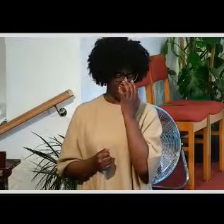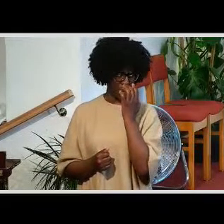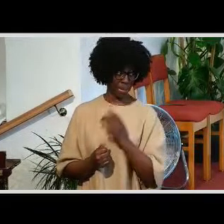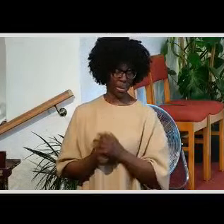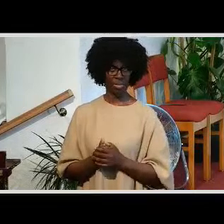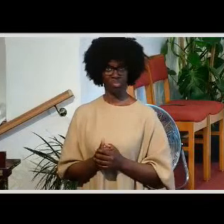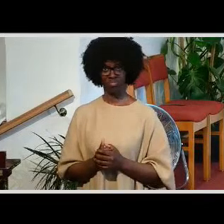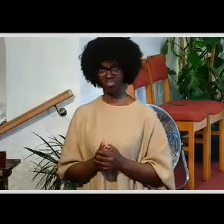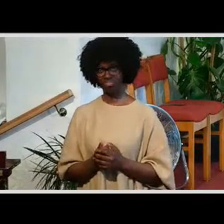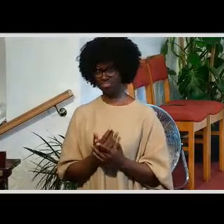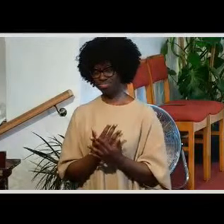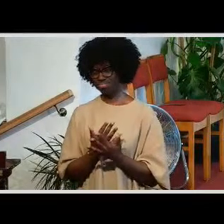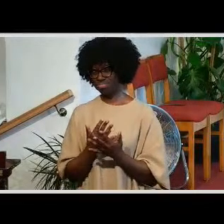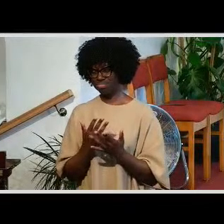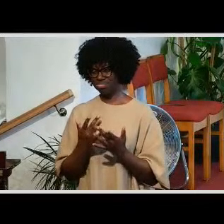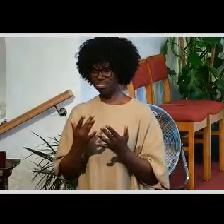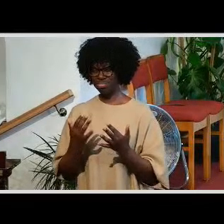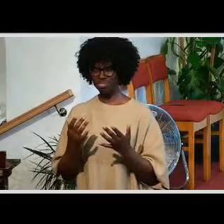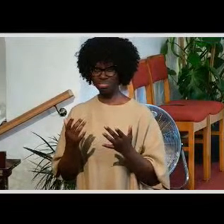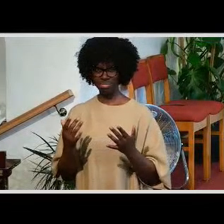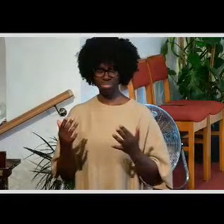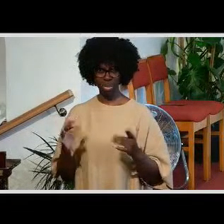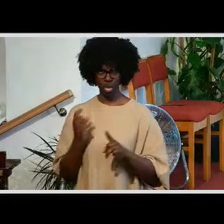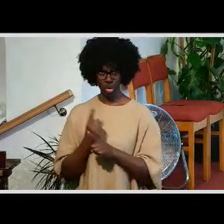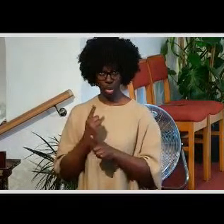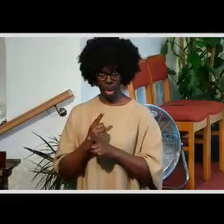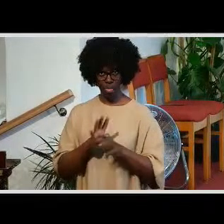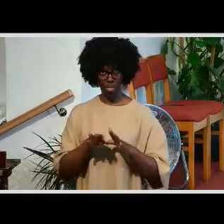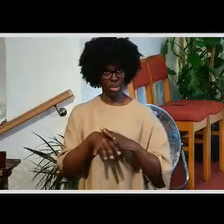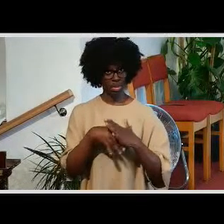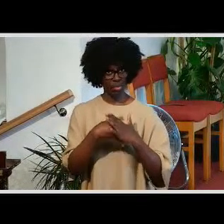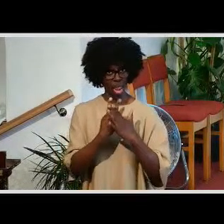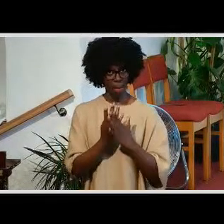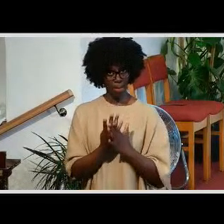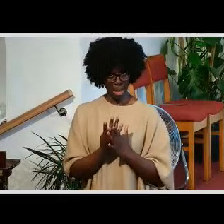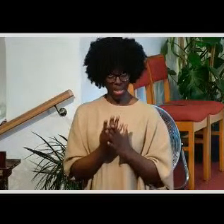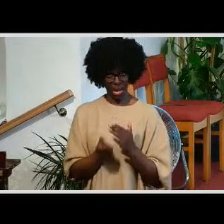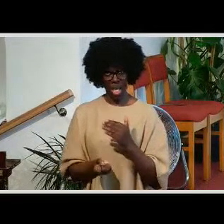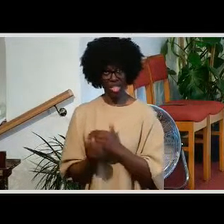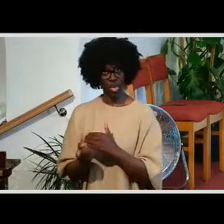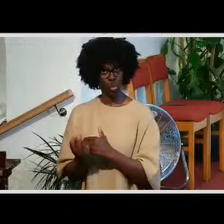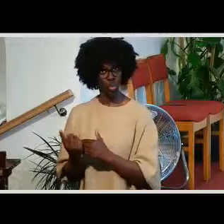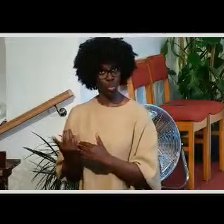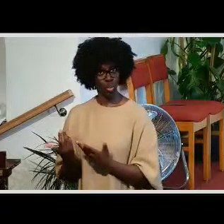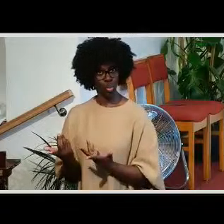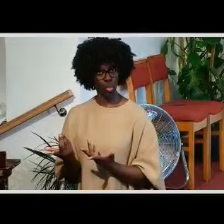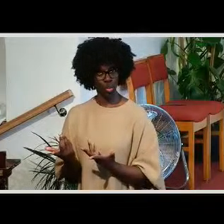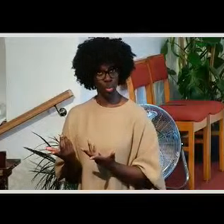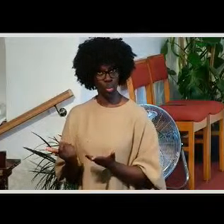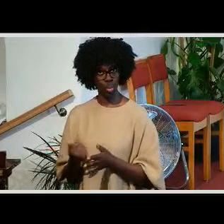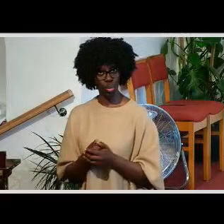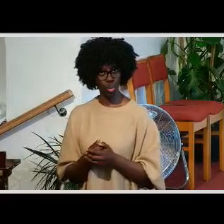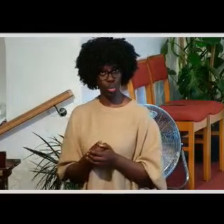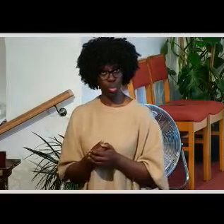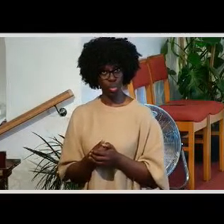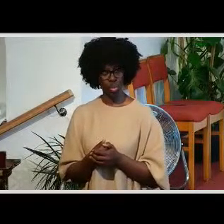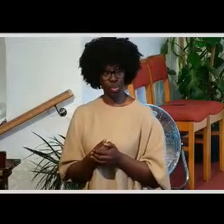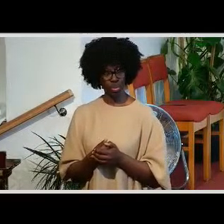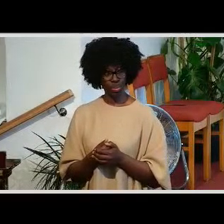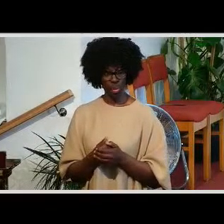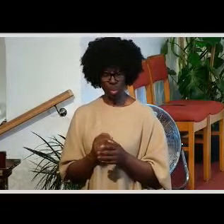a multitude of developmental issues that are normally diagnosed in